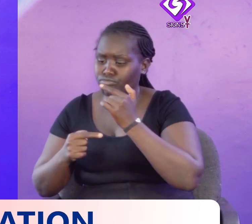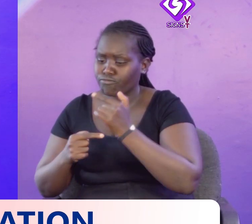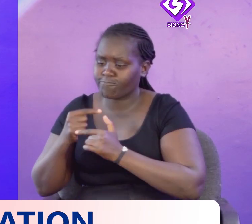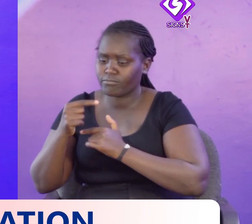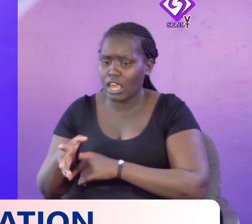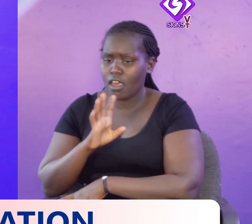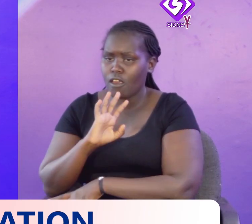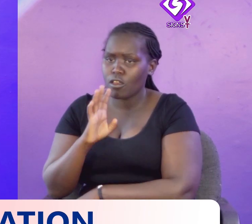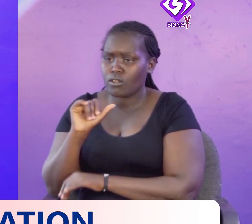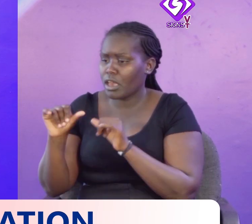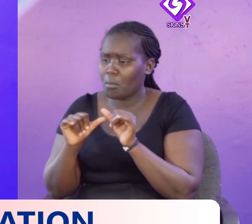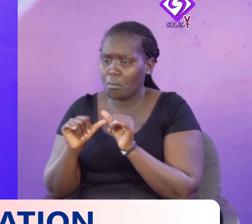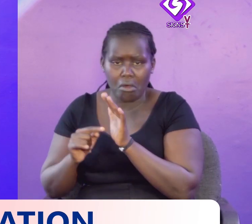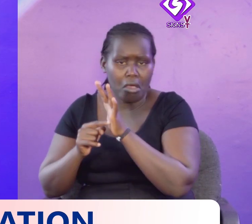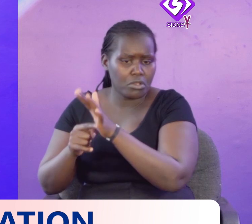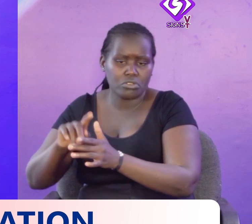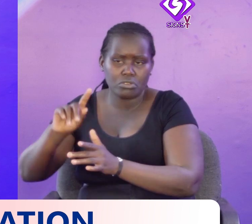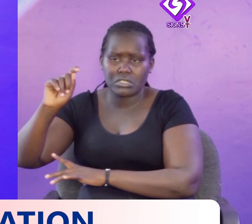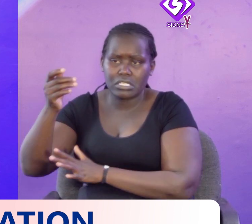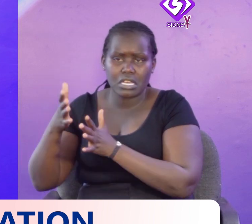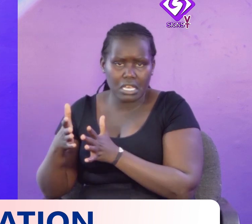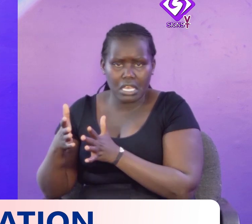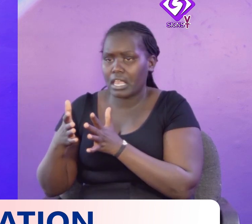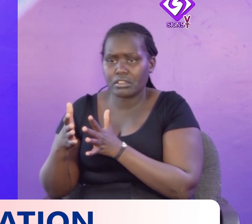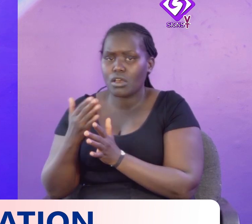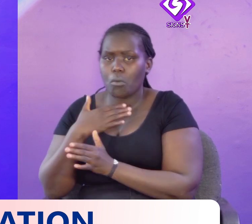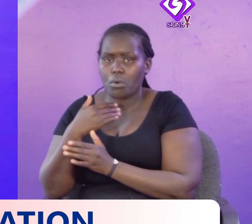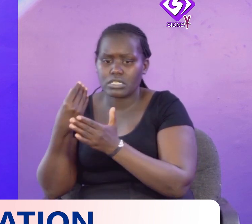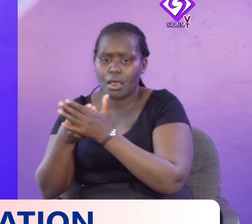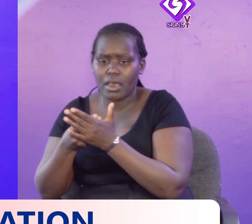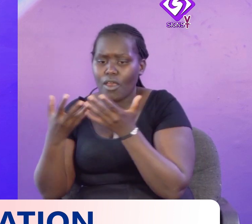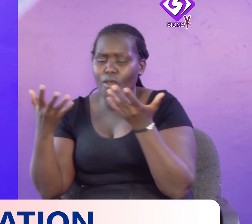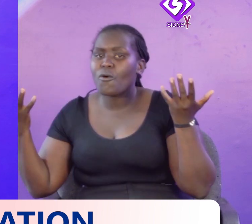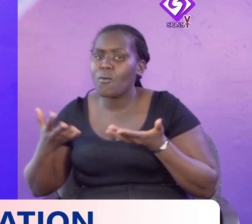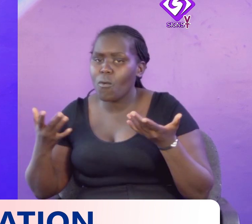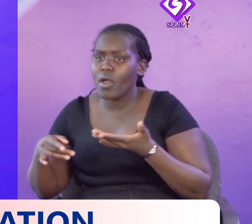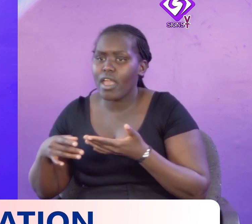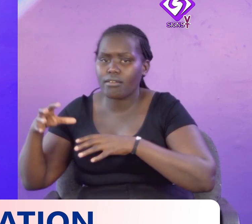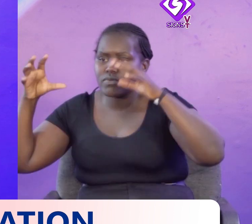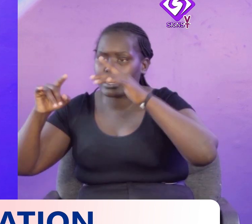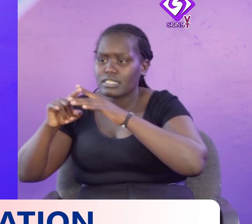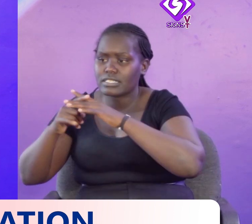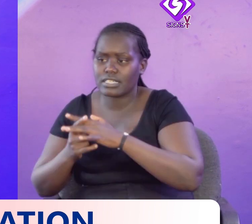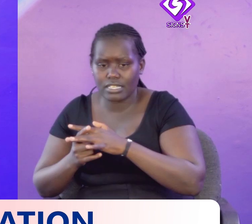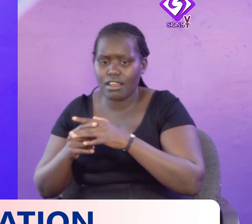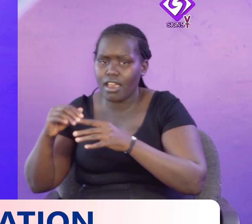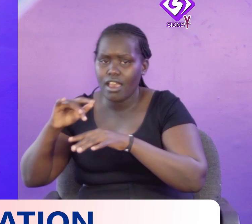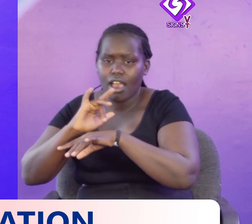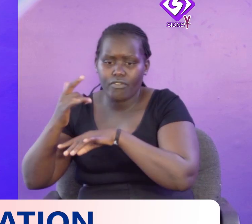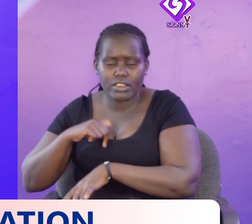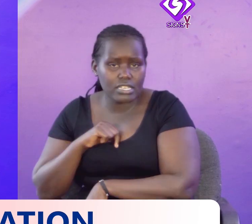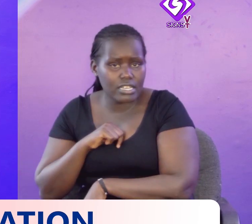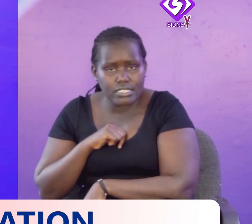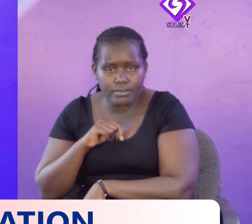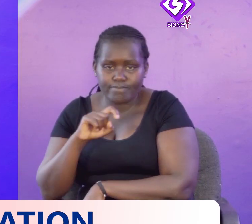these shows about Kenyans affinity to money. Is that where the rains began to beat us? The affinity